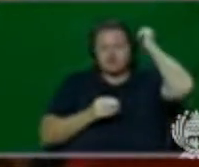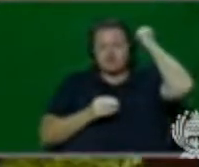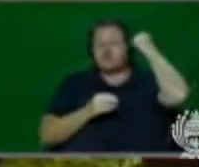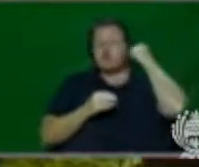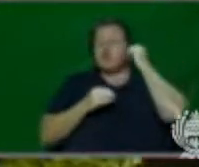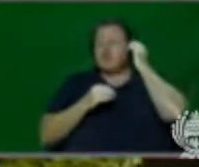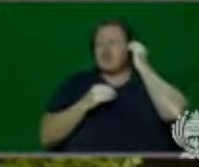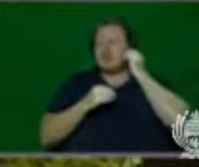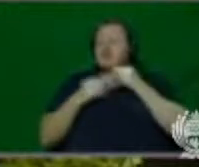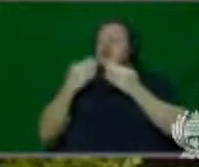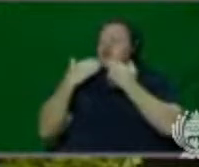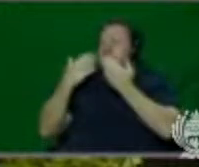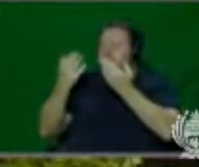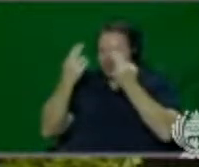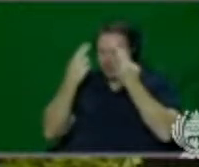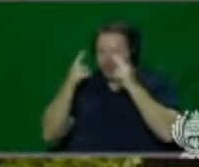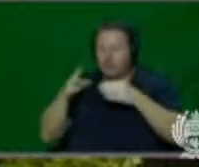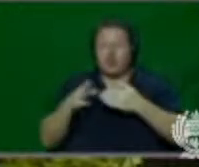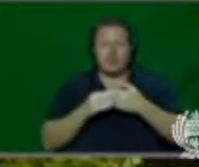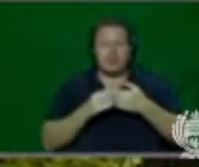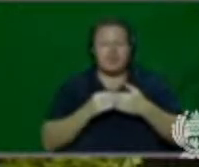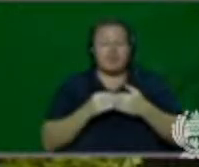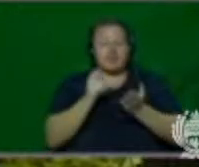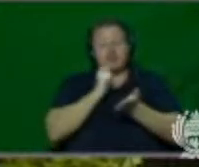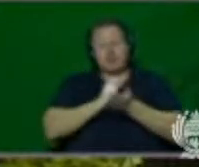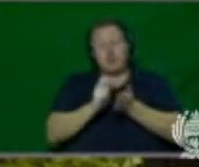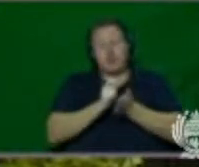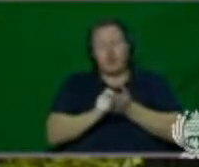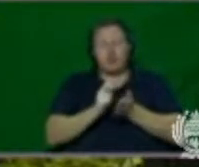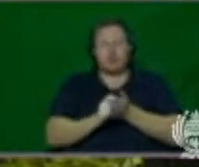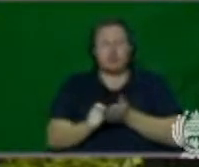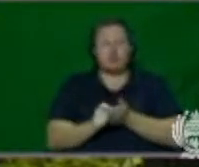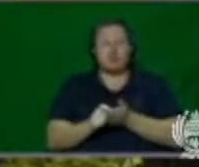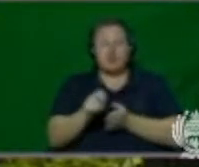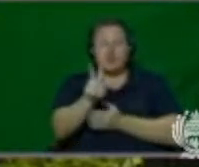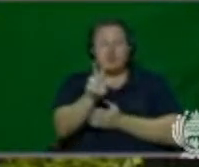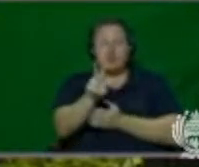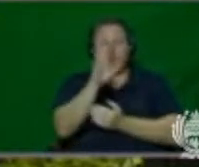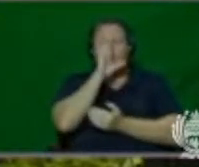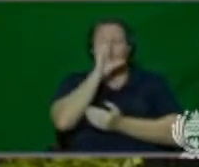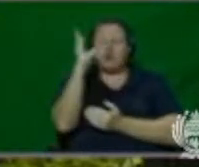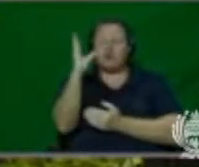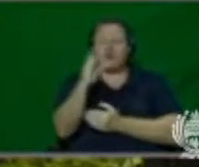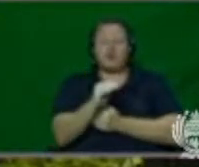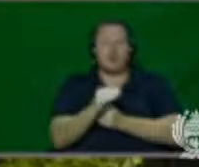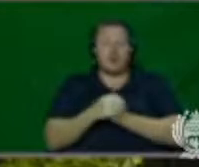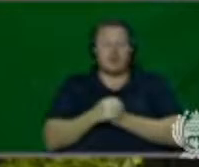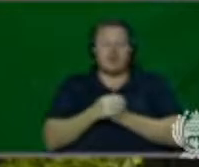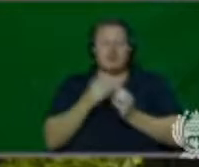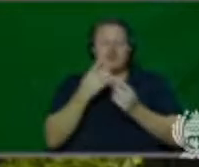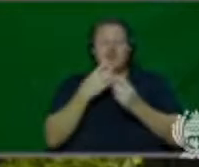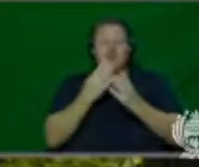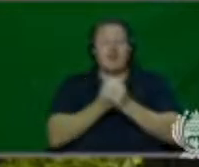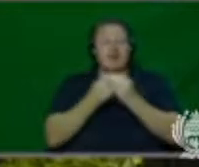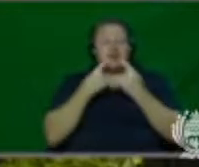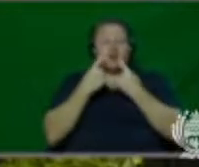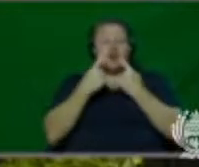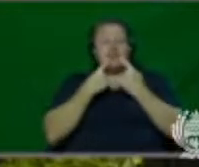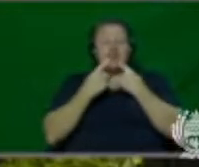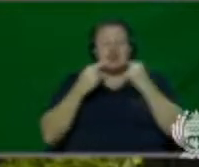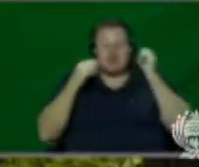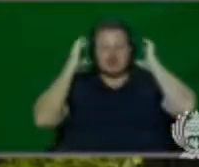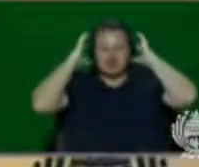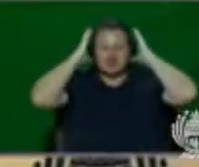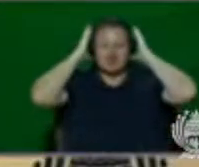Thank you, honorable members. We have noted both your requests as well as your comments. I want